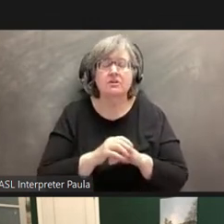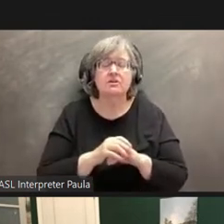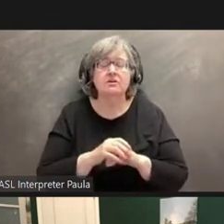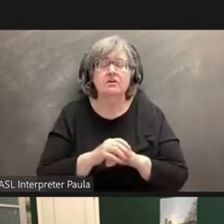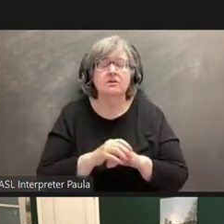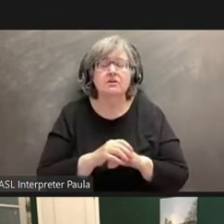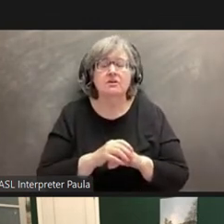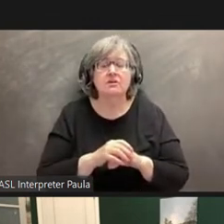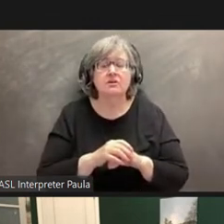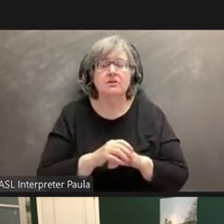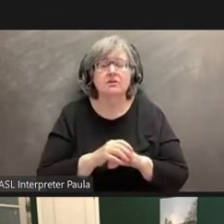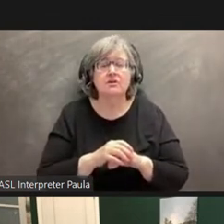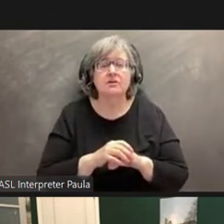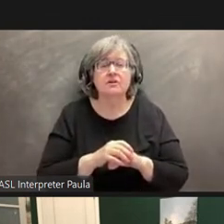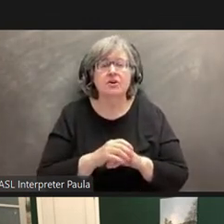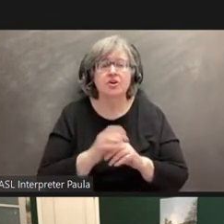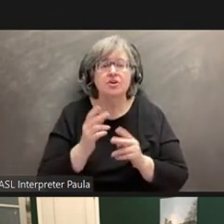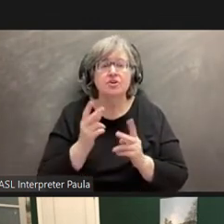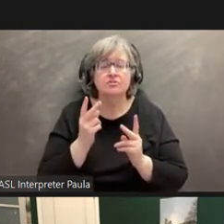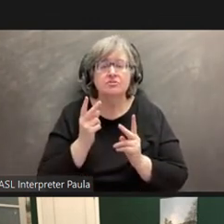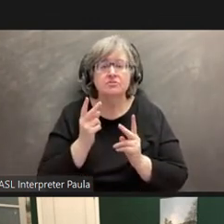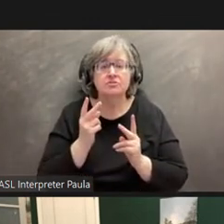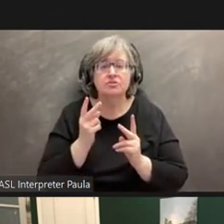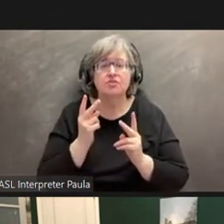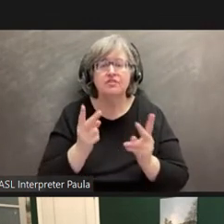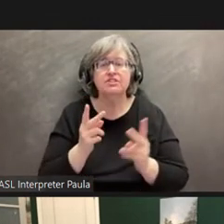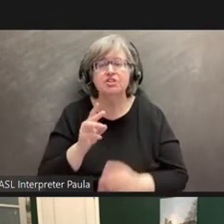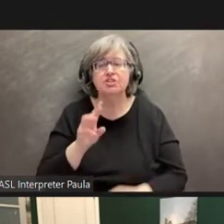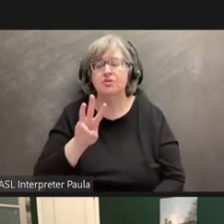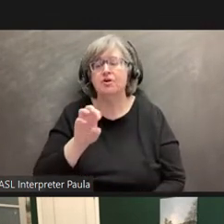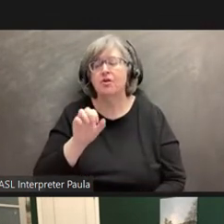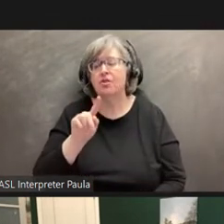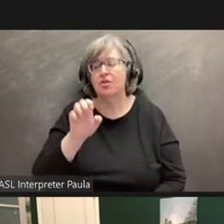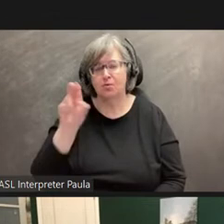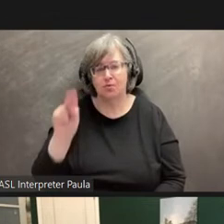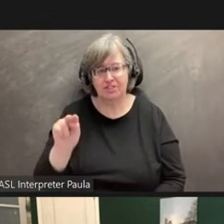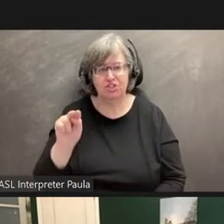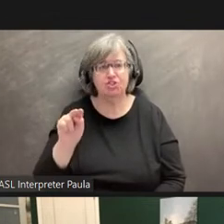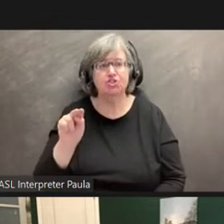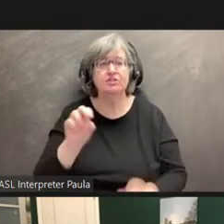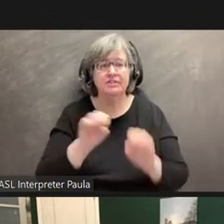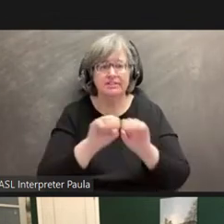your visit to the Western station. So